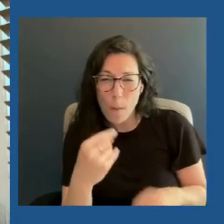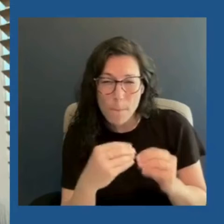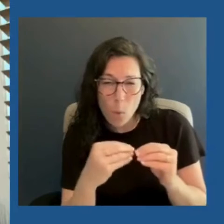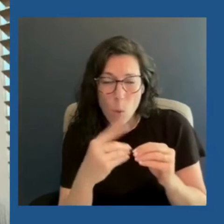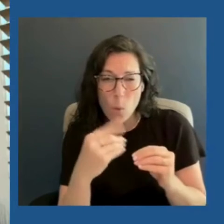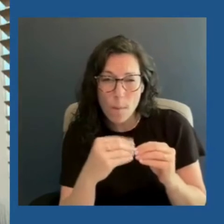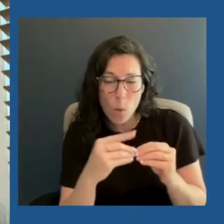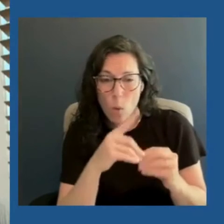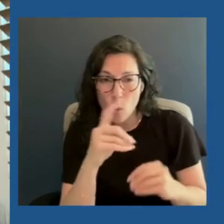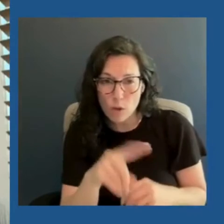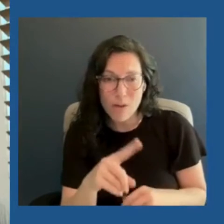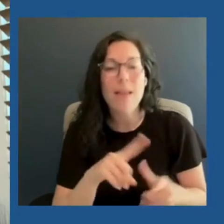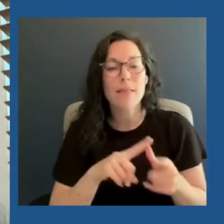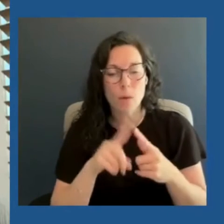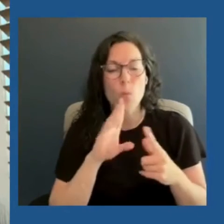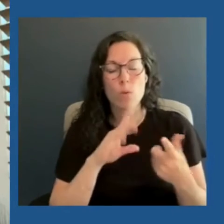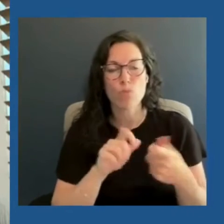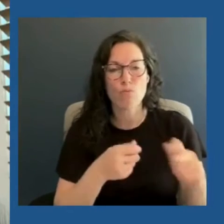going to wrap up.